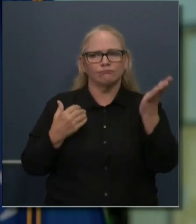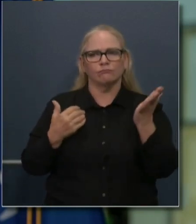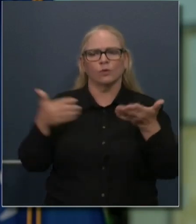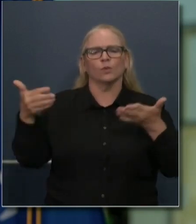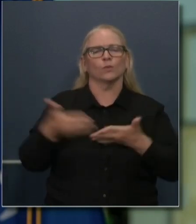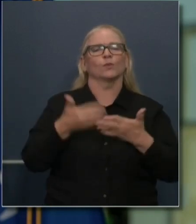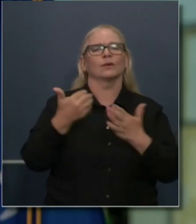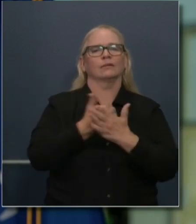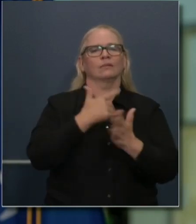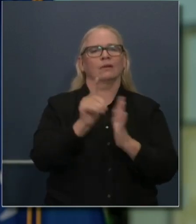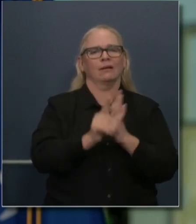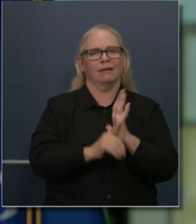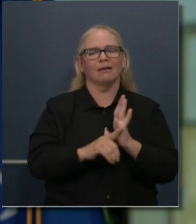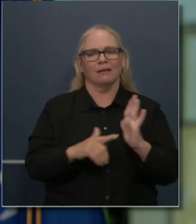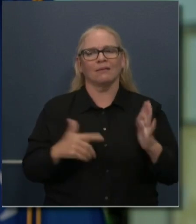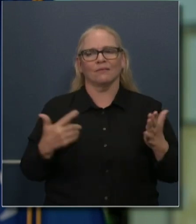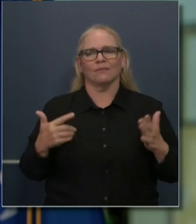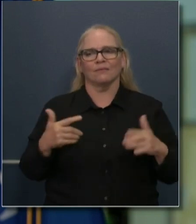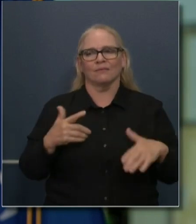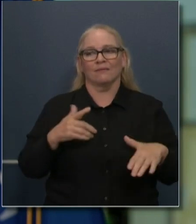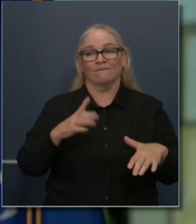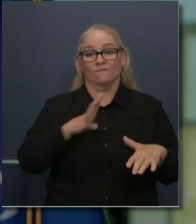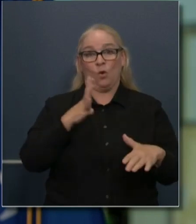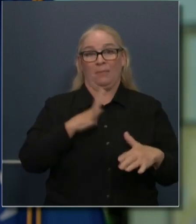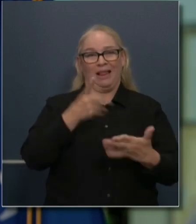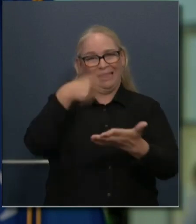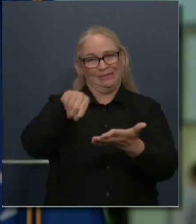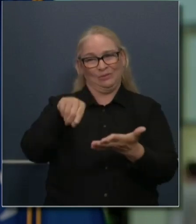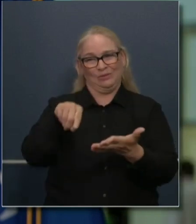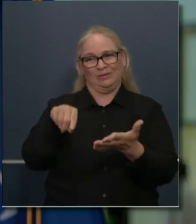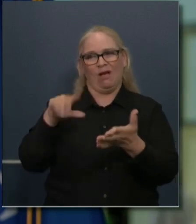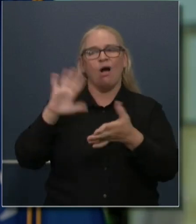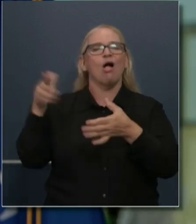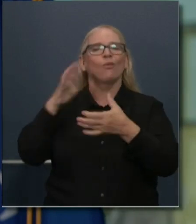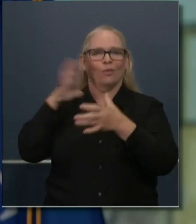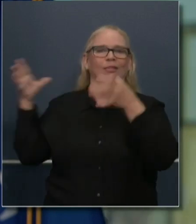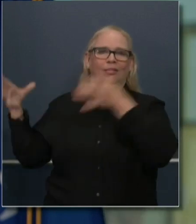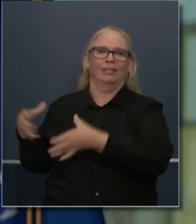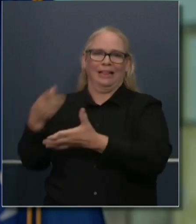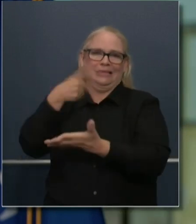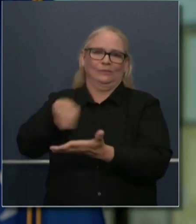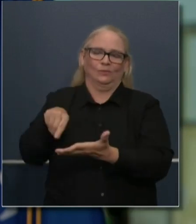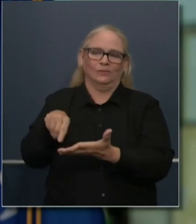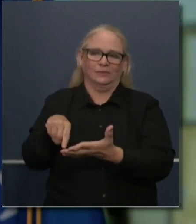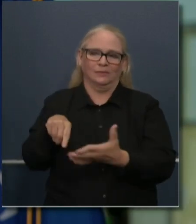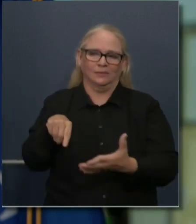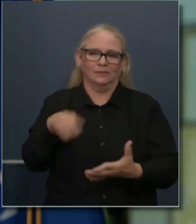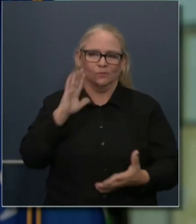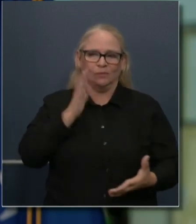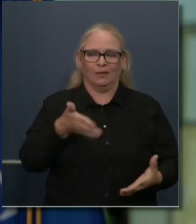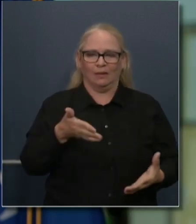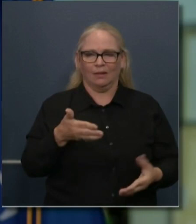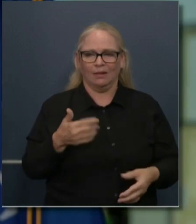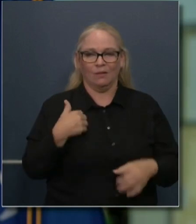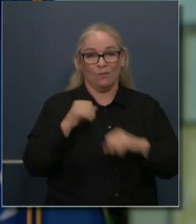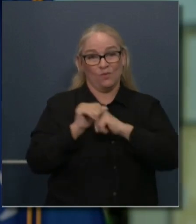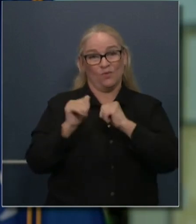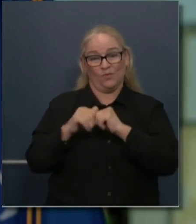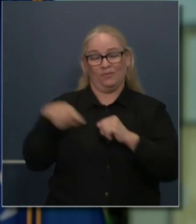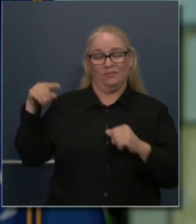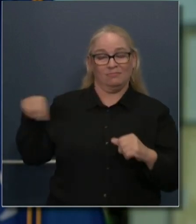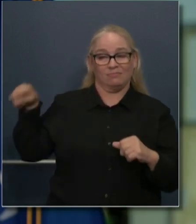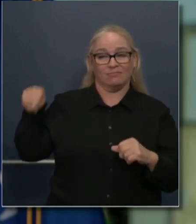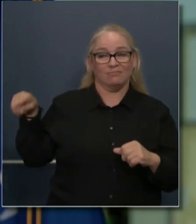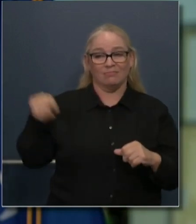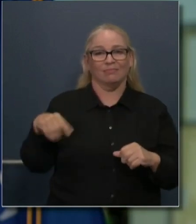next week formally, we are working hand in glove with leadership, the legislature,